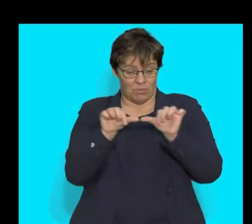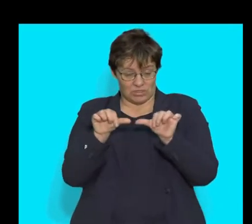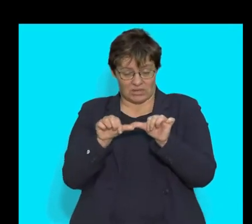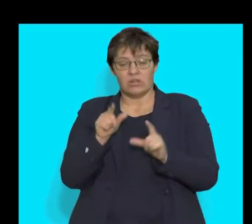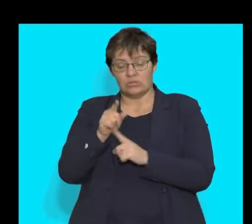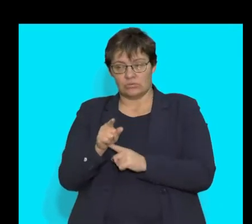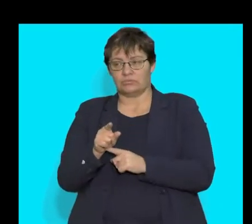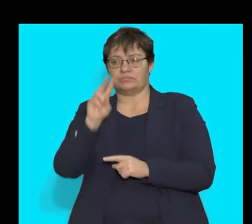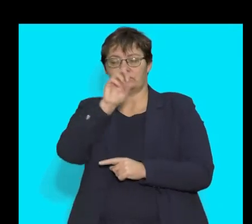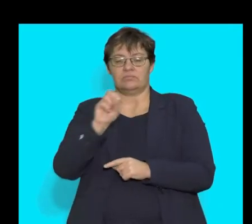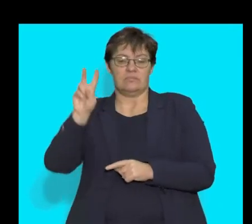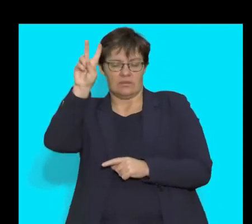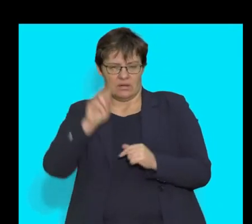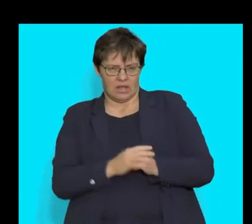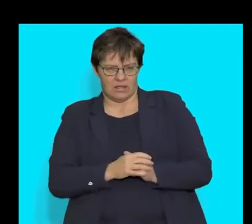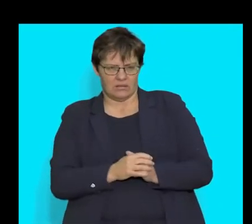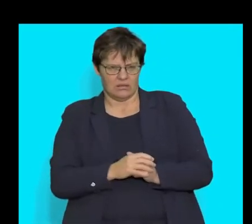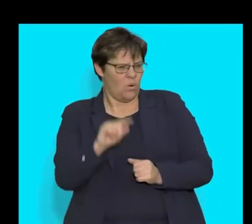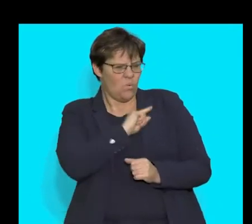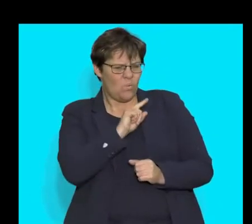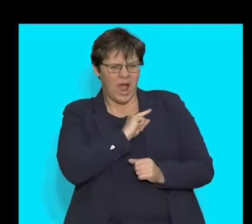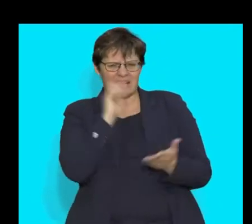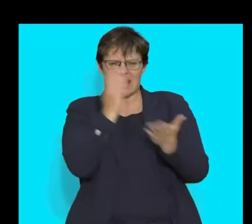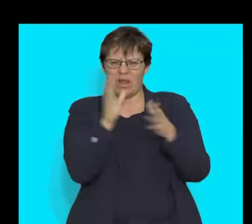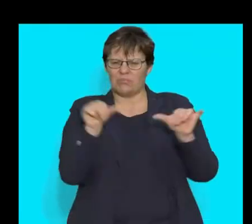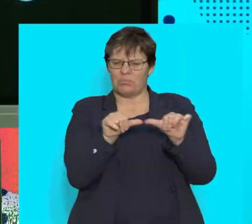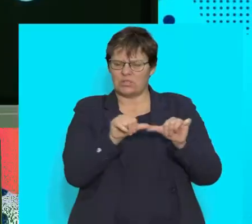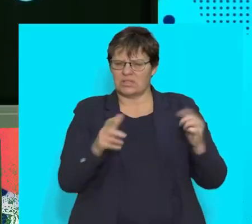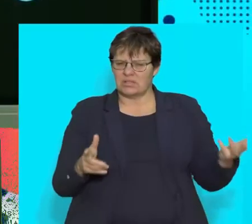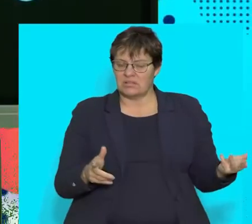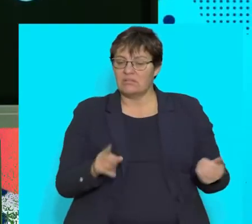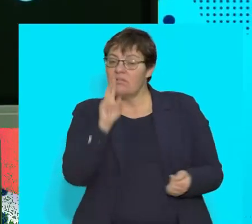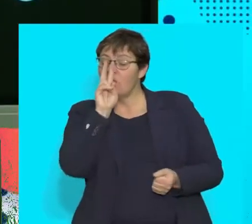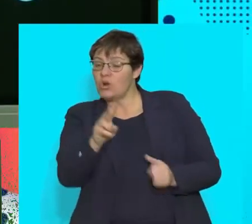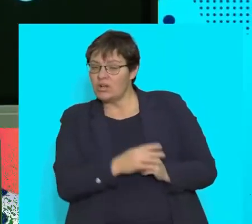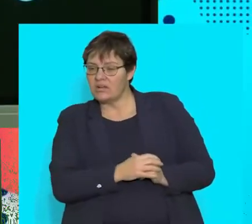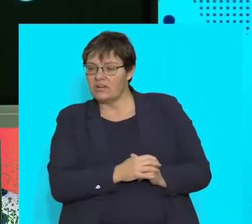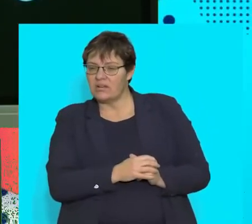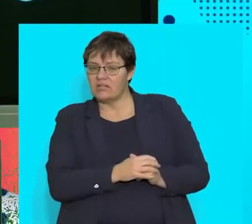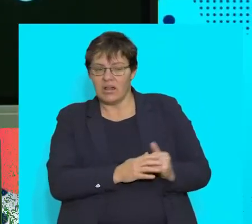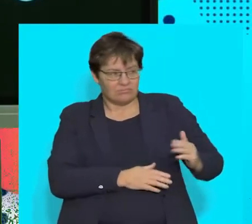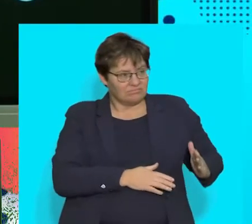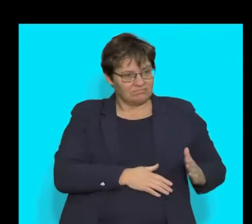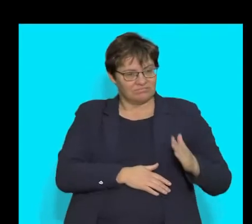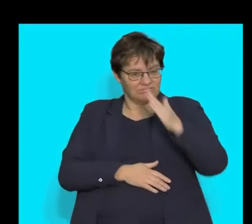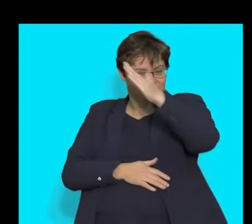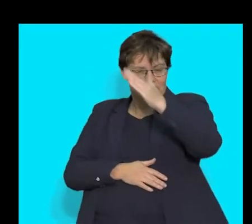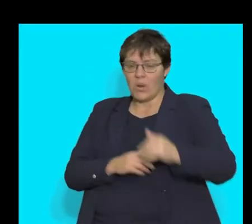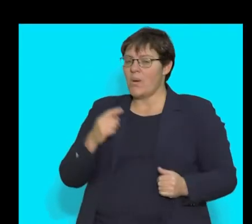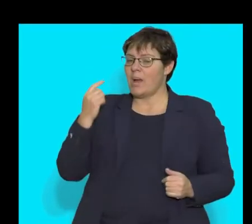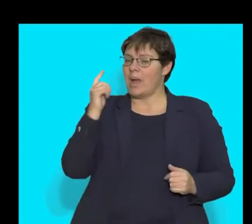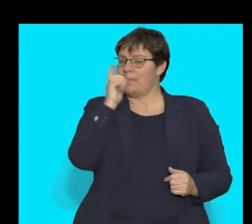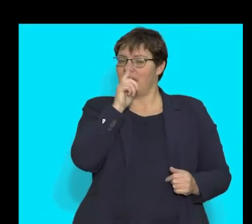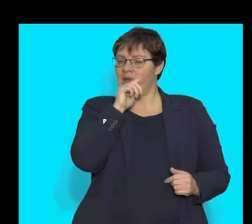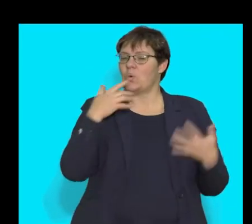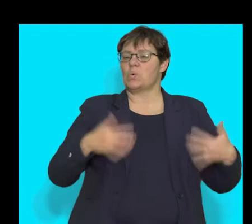to velocity squared. Why would I say directly proportional? Well, look at it. Look at that pink line. It's a lovely pink